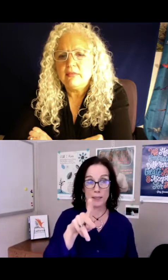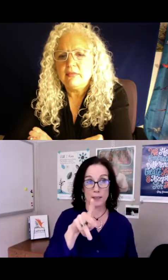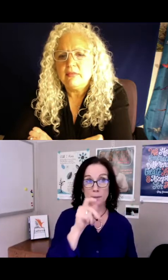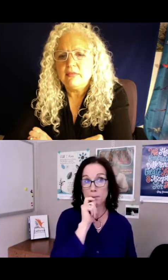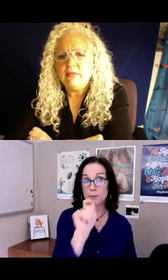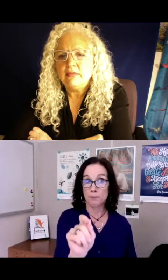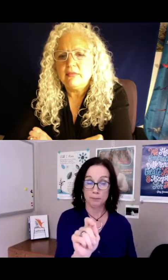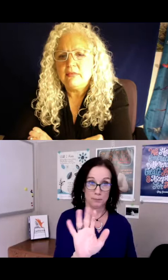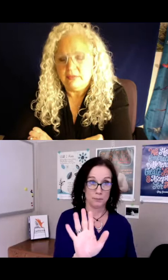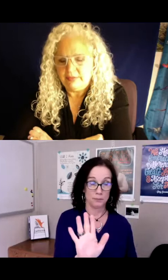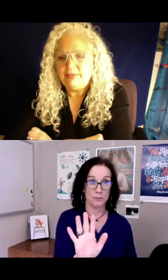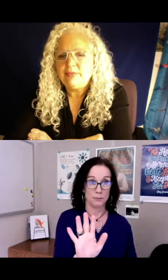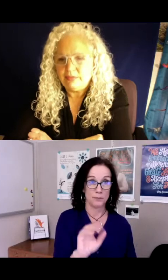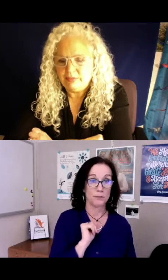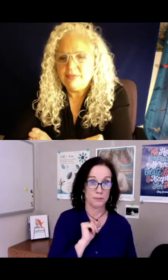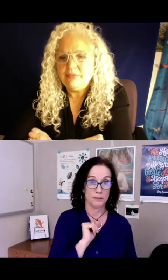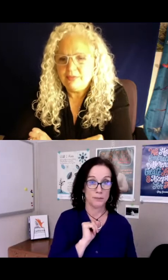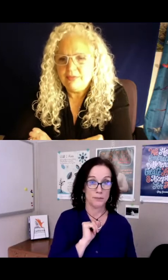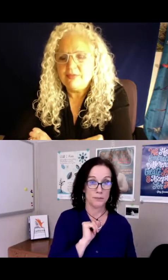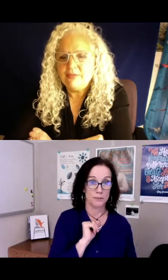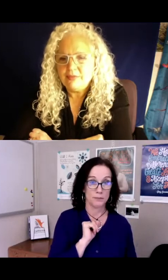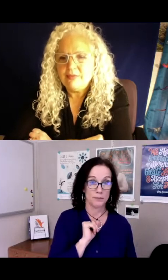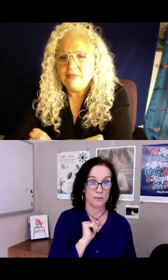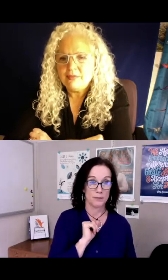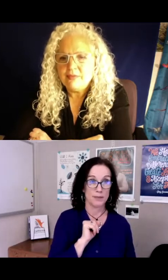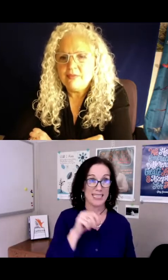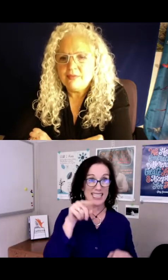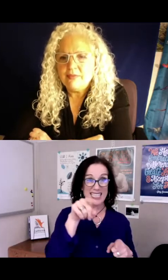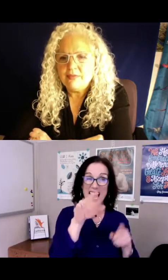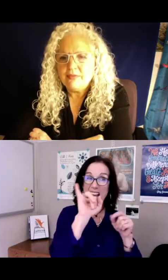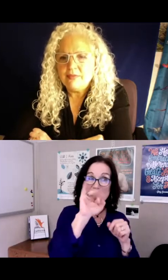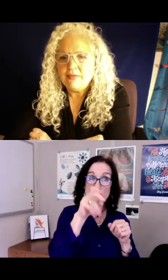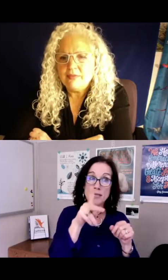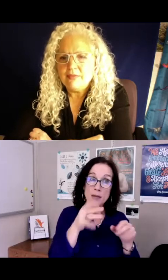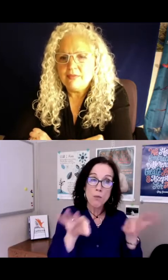who has an audiogram proving that qualifies for services.